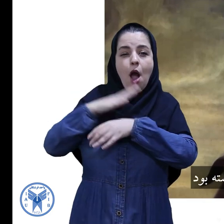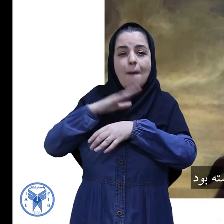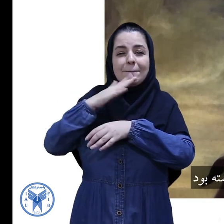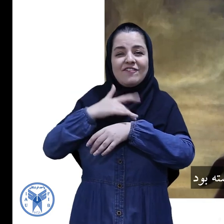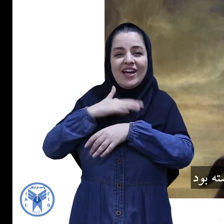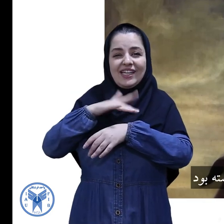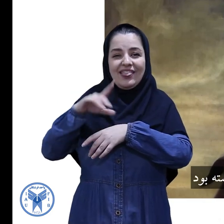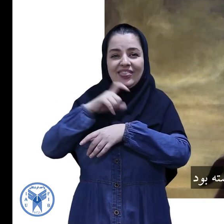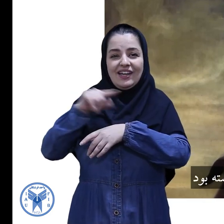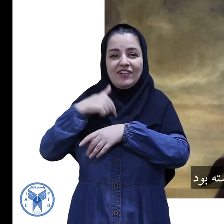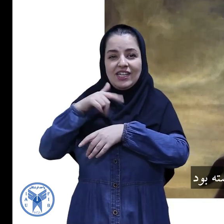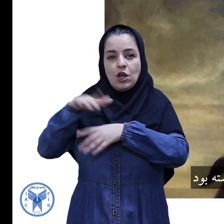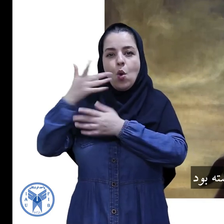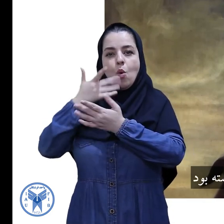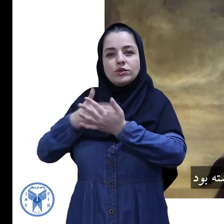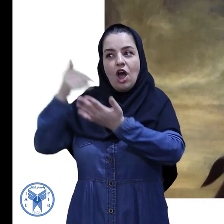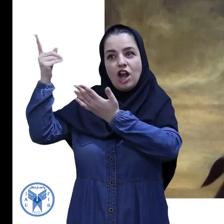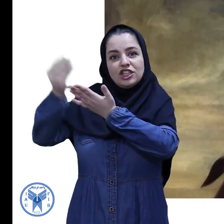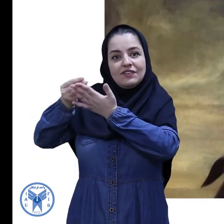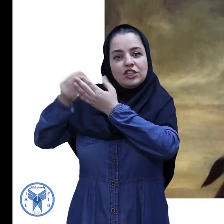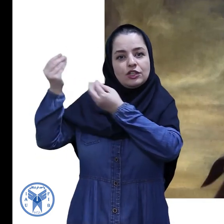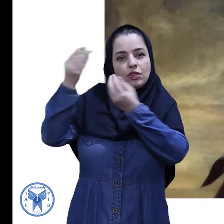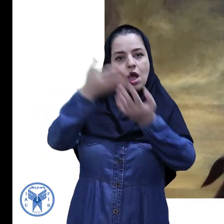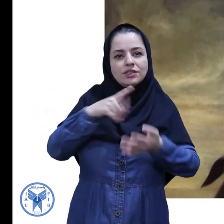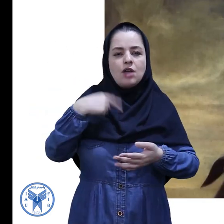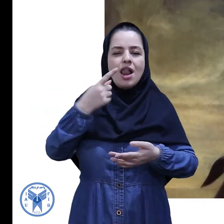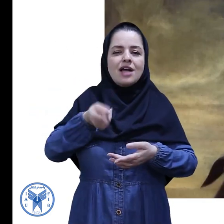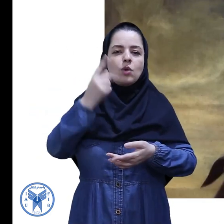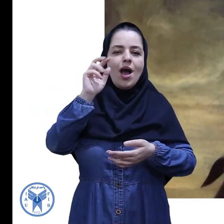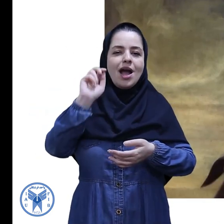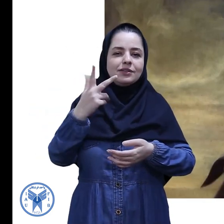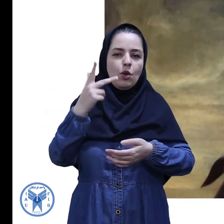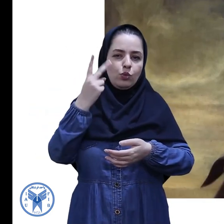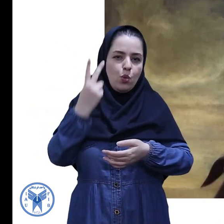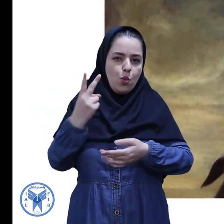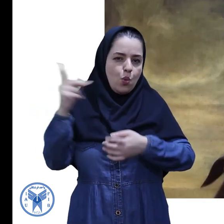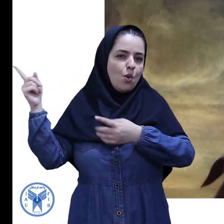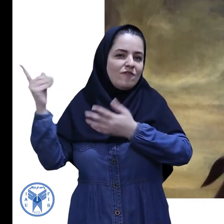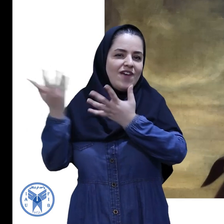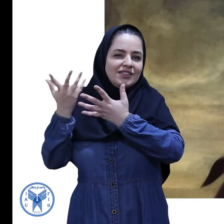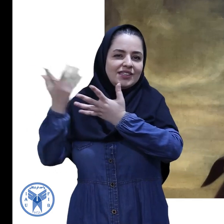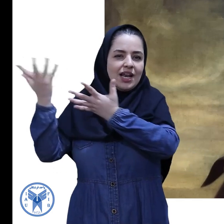had written an account of his work that was published in 1802.